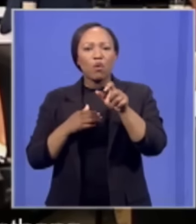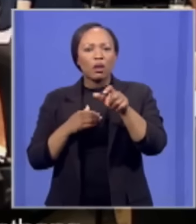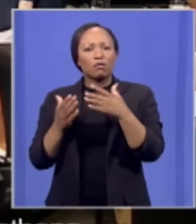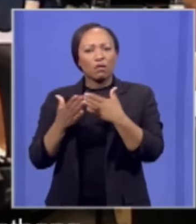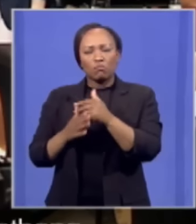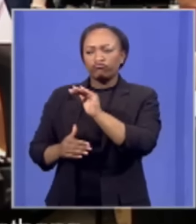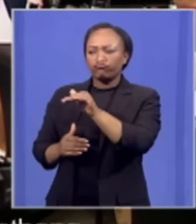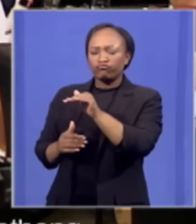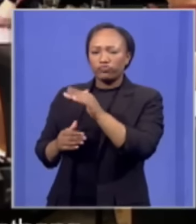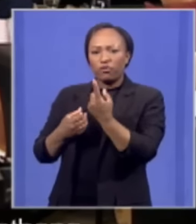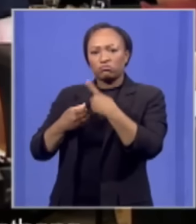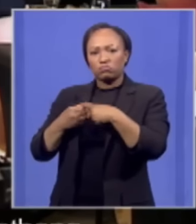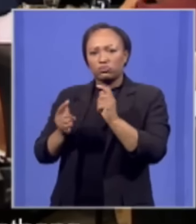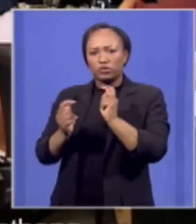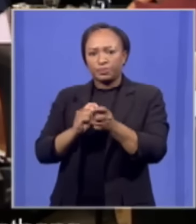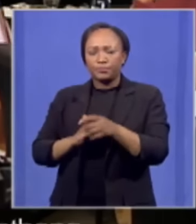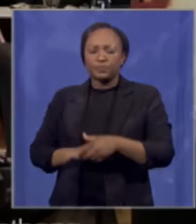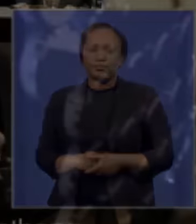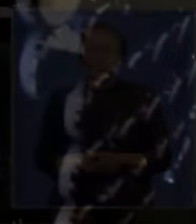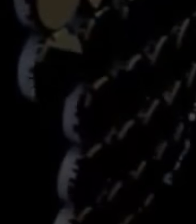tlisa diphetoho.